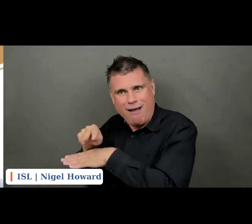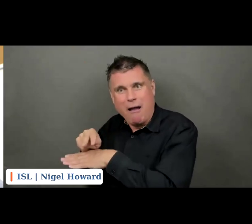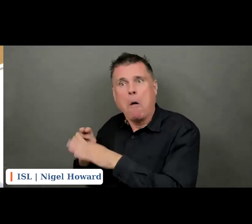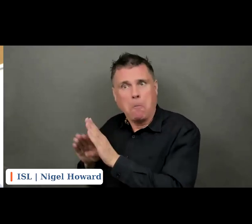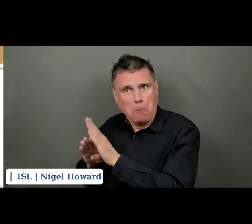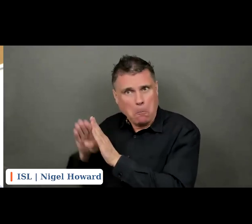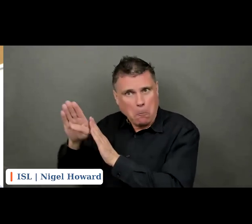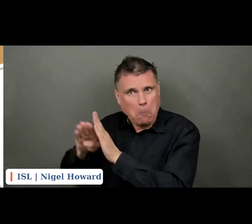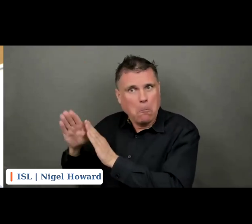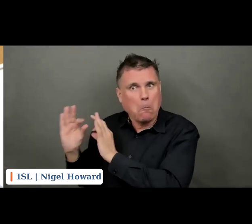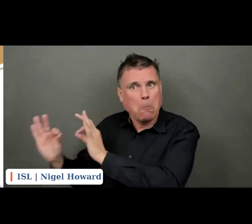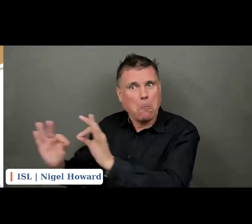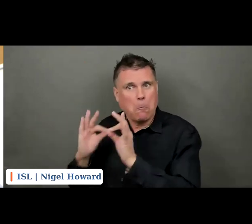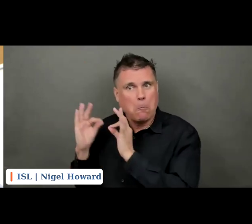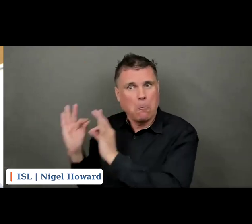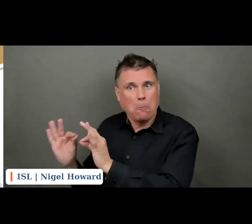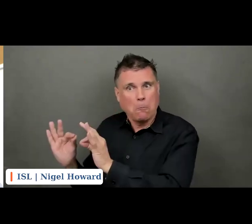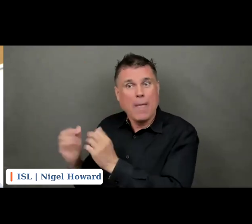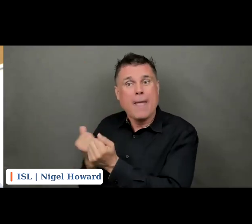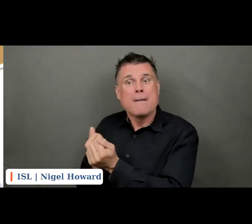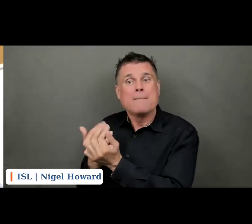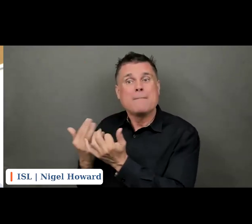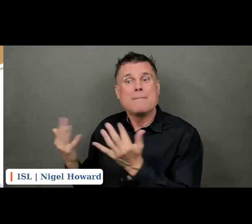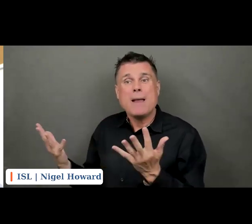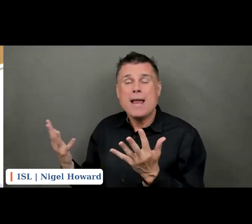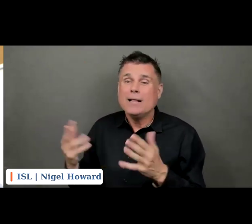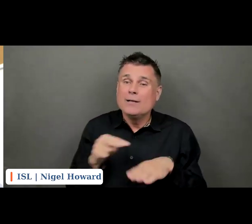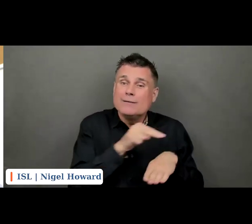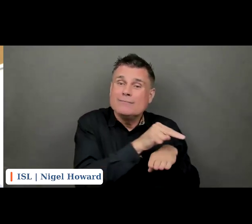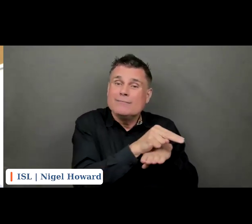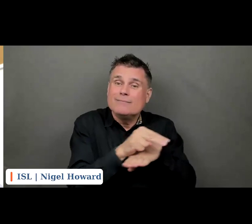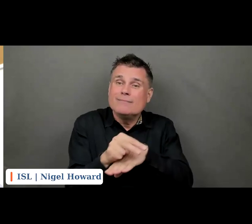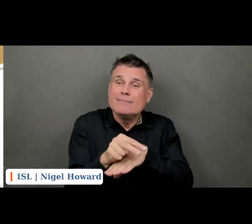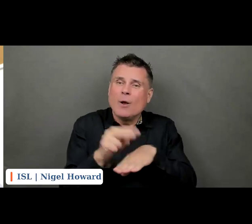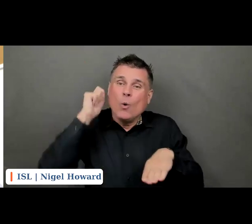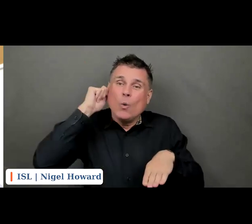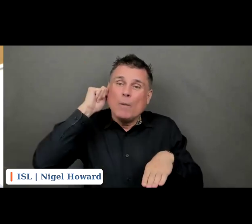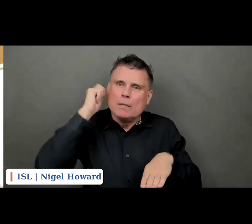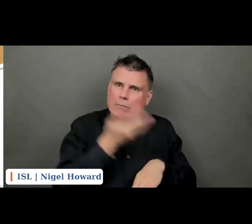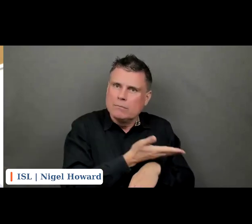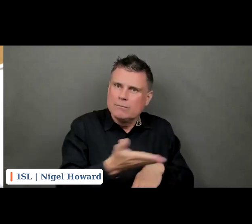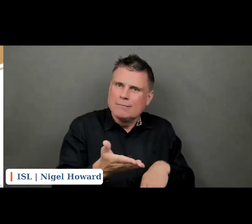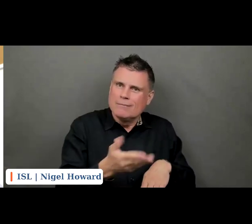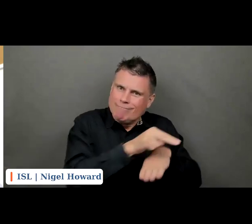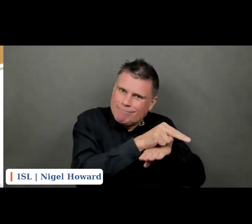most of the caregivers are women, and expanded public works through was dominated or is